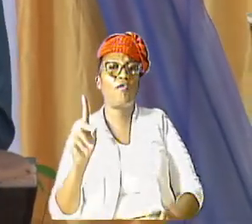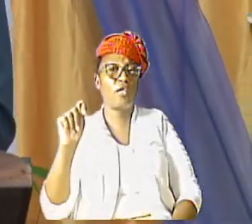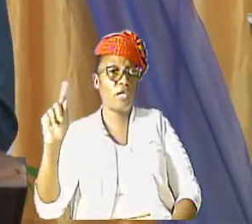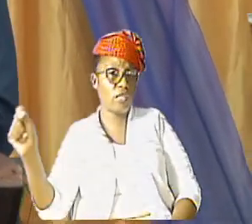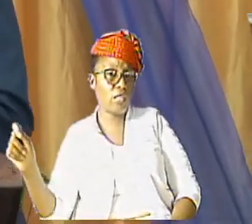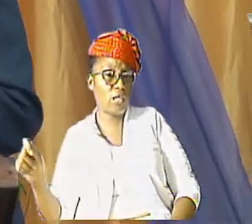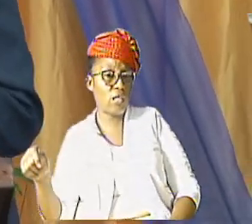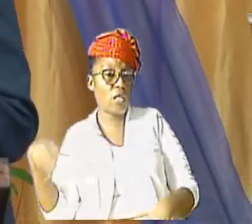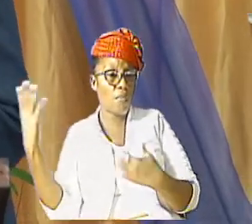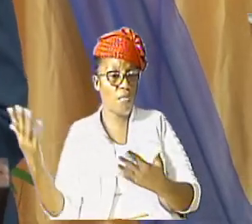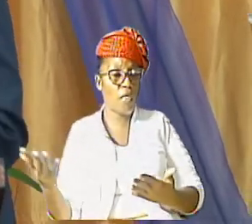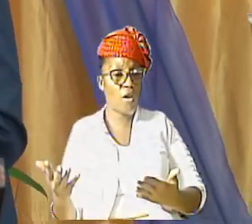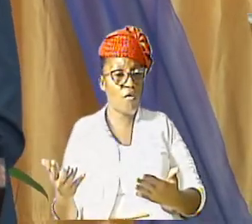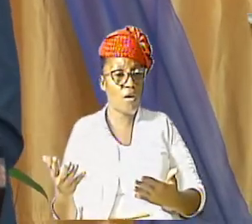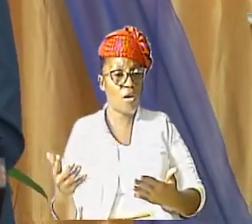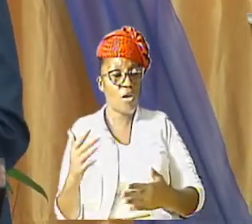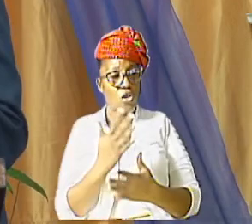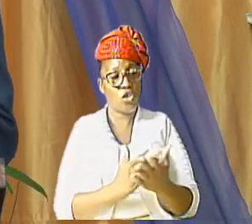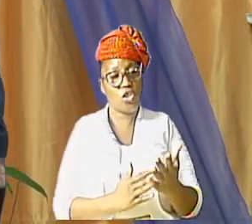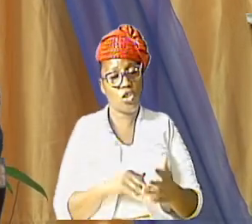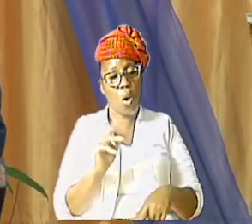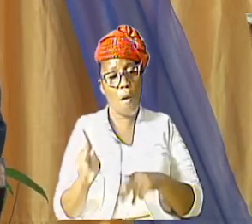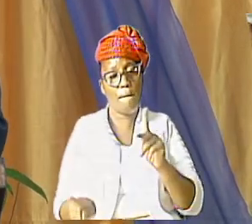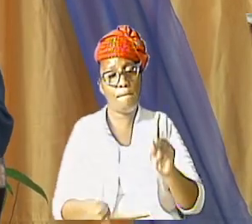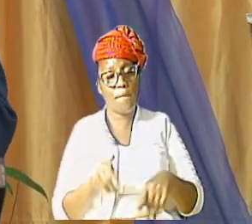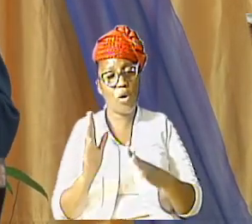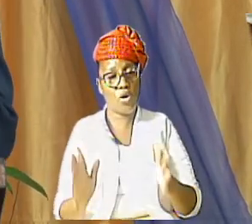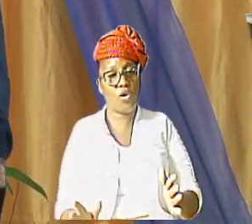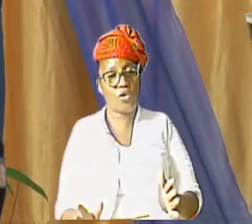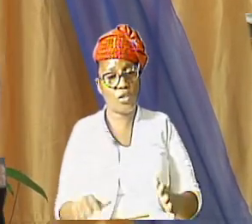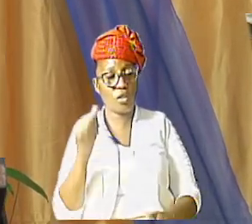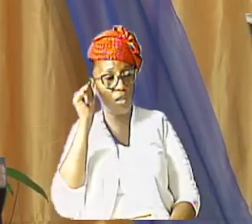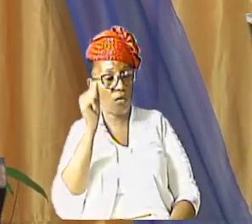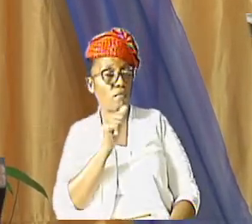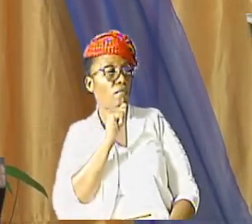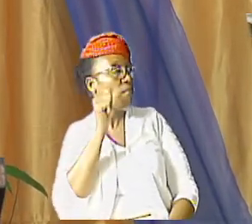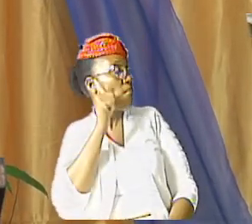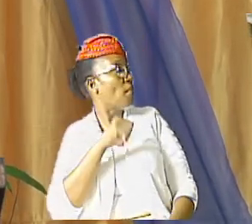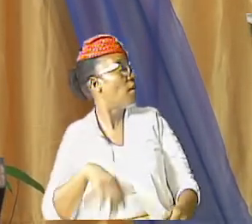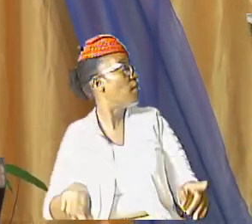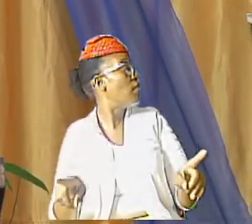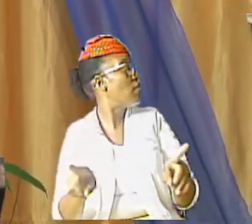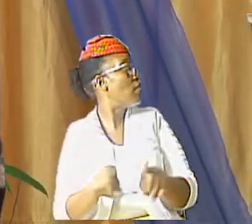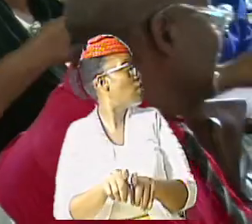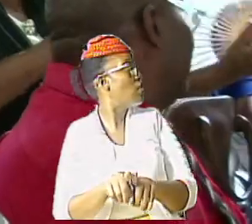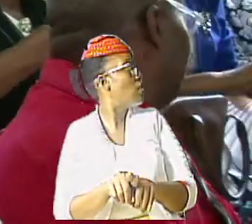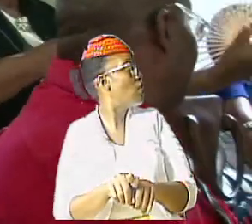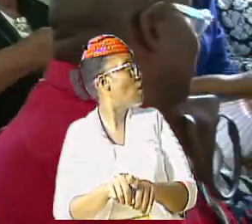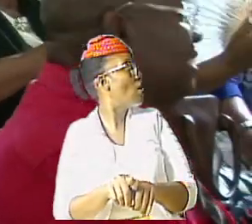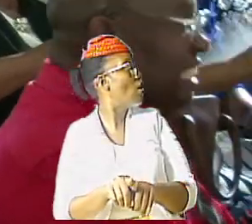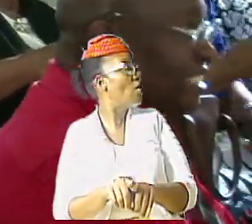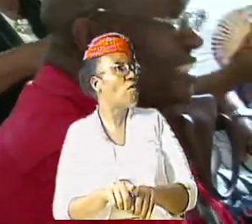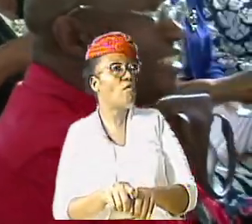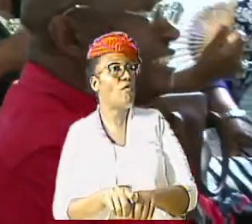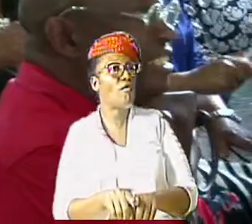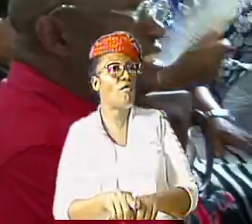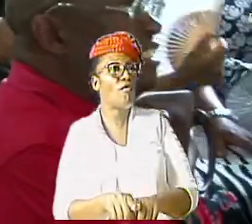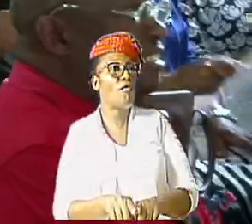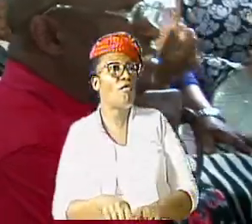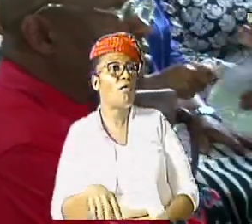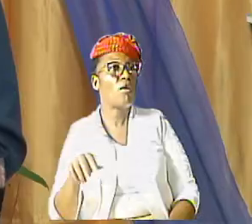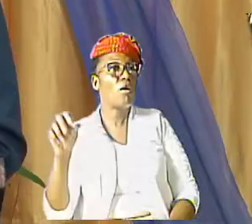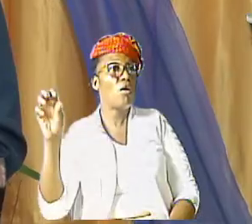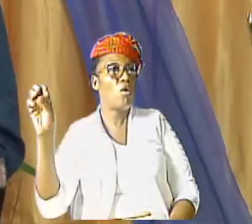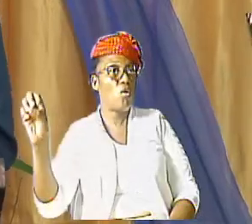has brought along some people. I mean, she has brought along Sister Marie Miles from Orlando. Then she has brought along